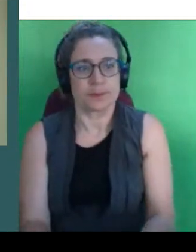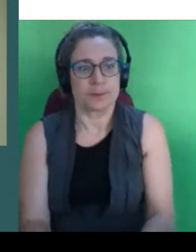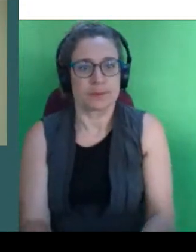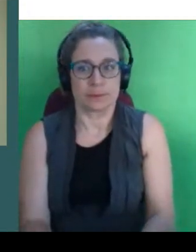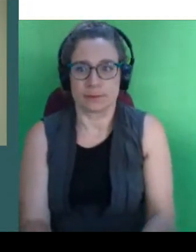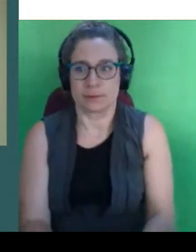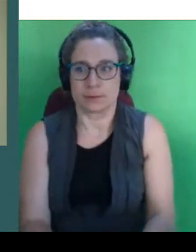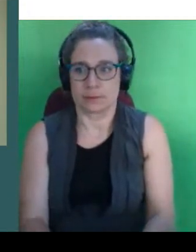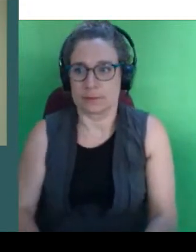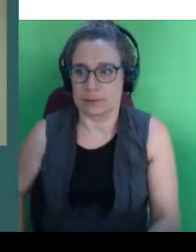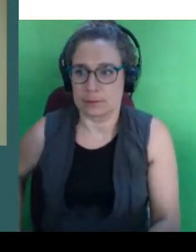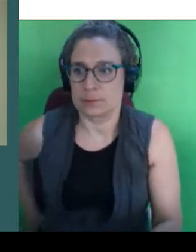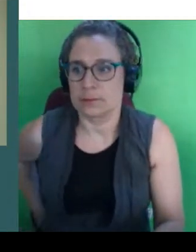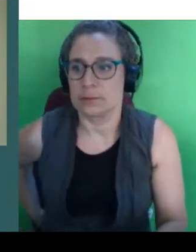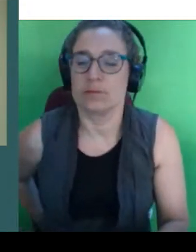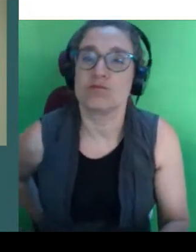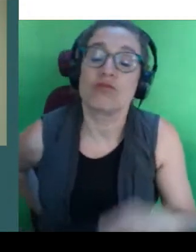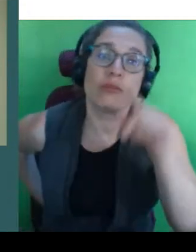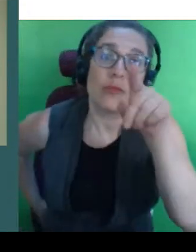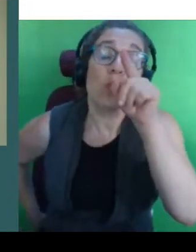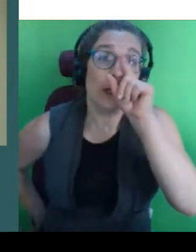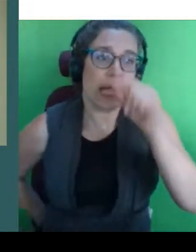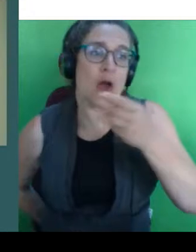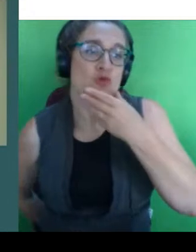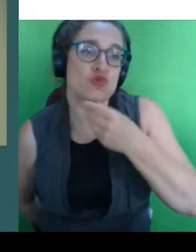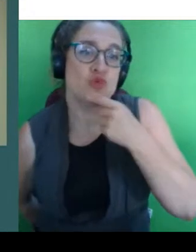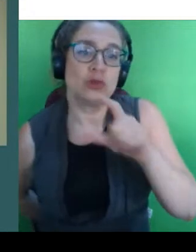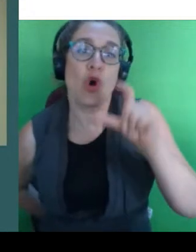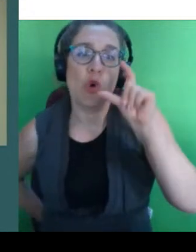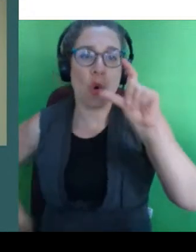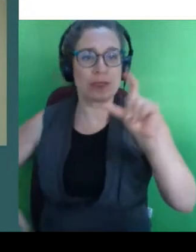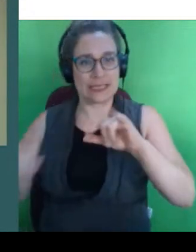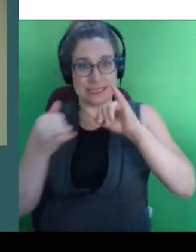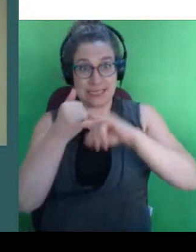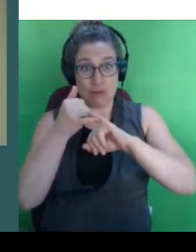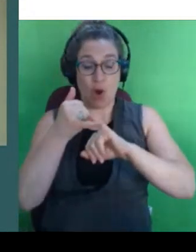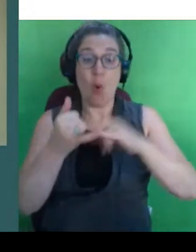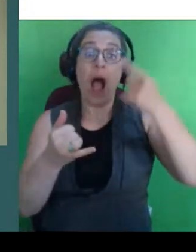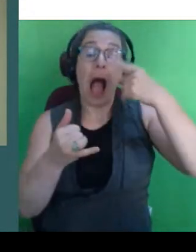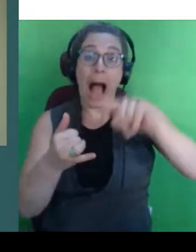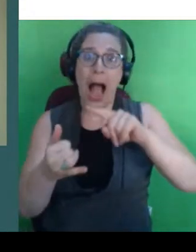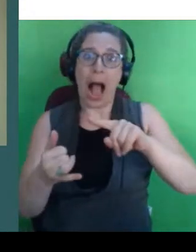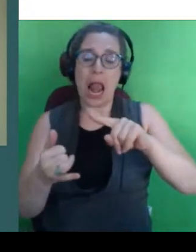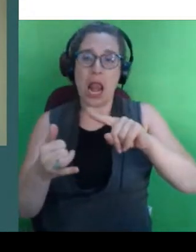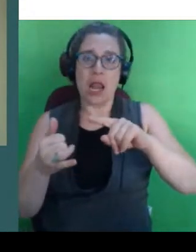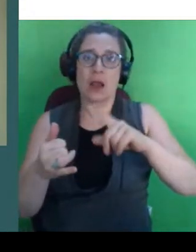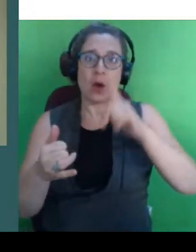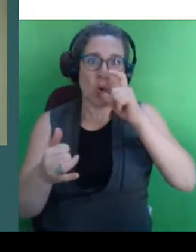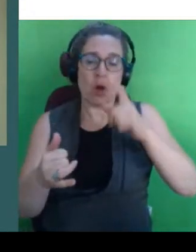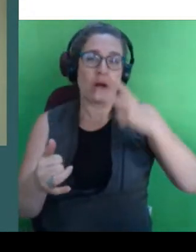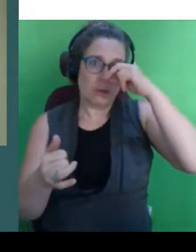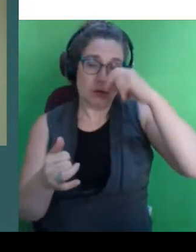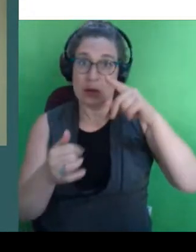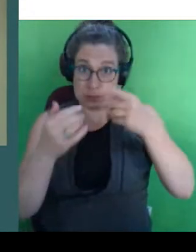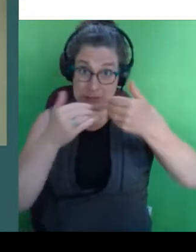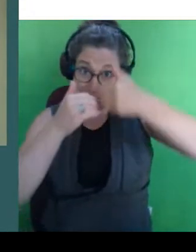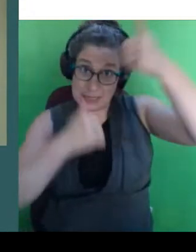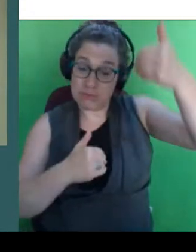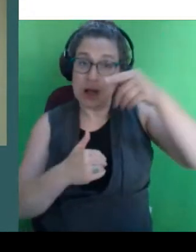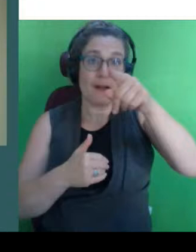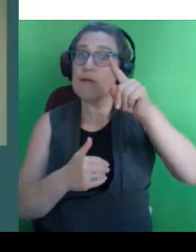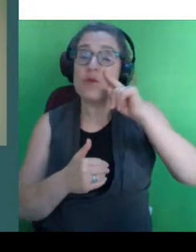use corticosteroid and intranasal antihistamine separately if you can't get hold of a fixed dose